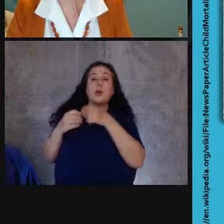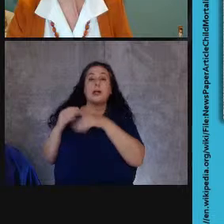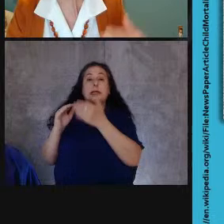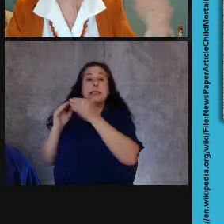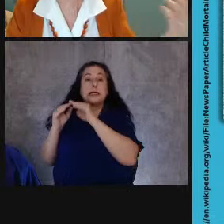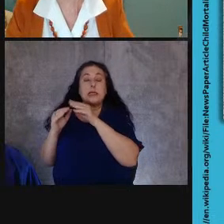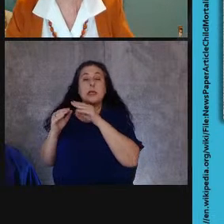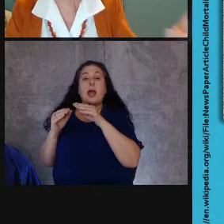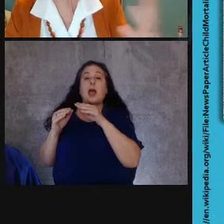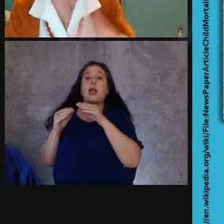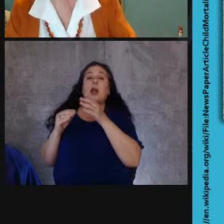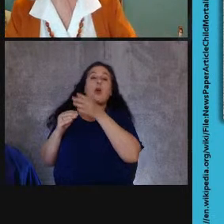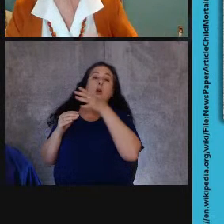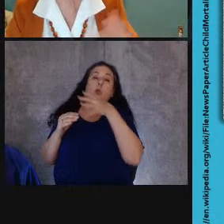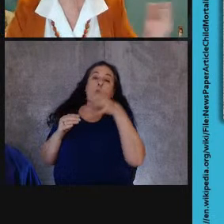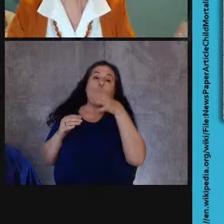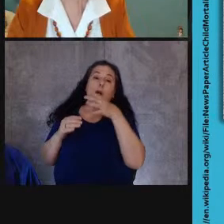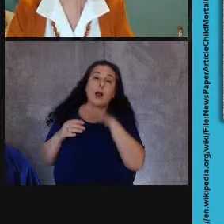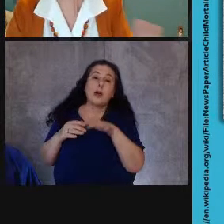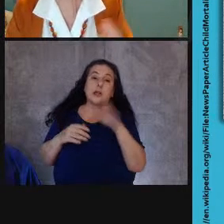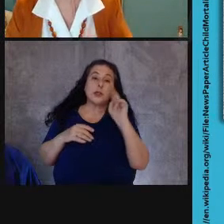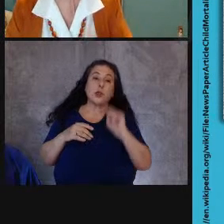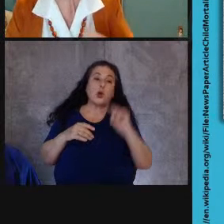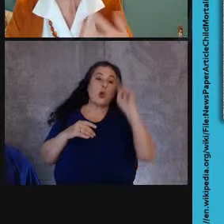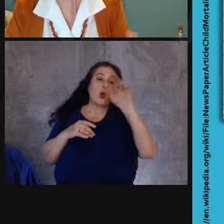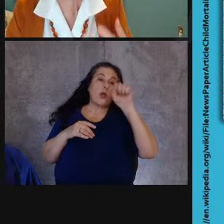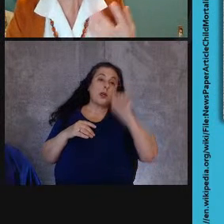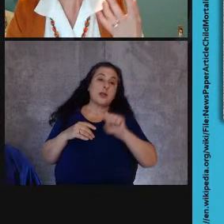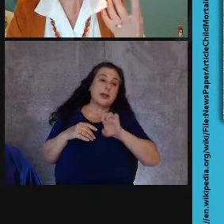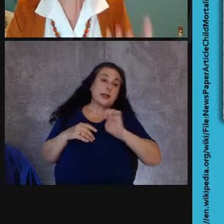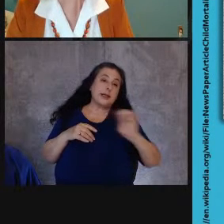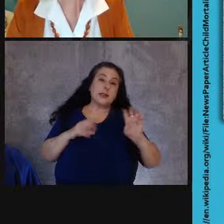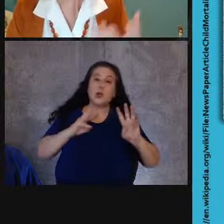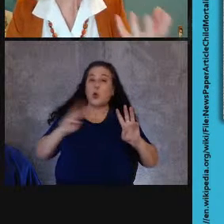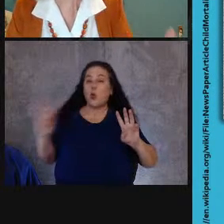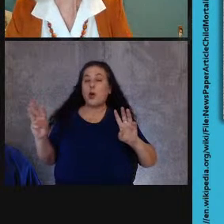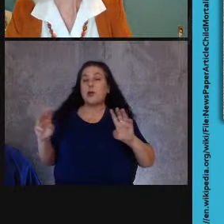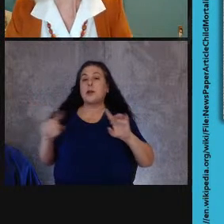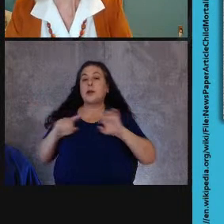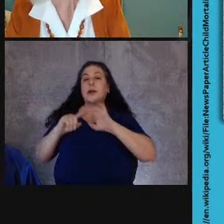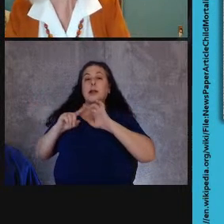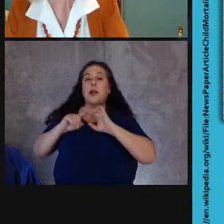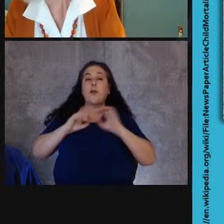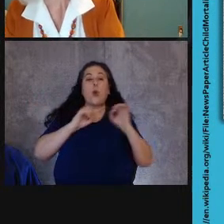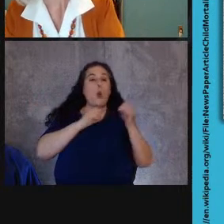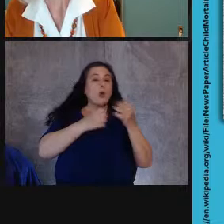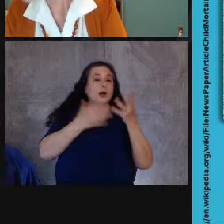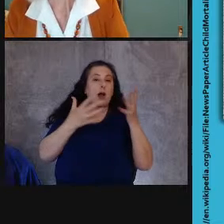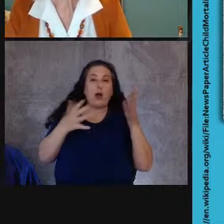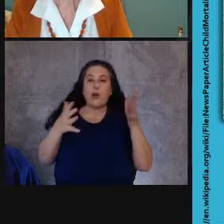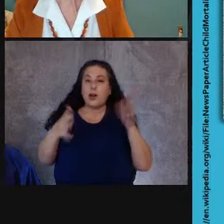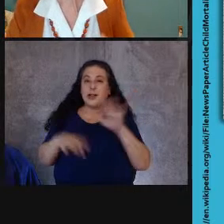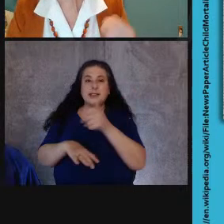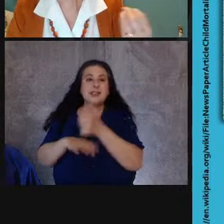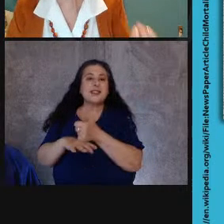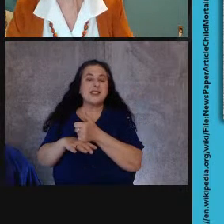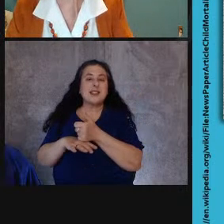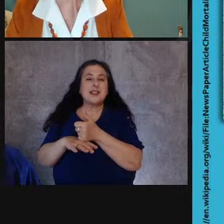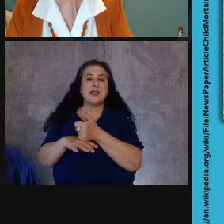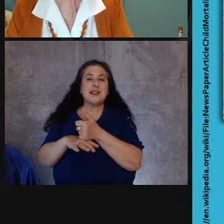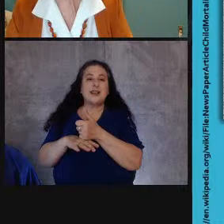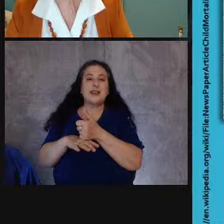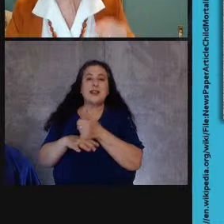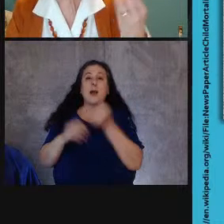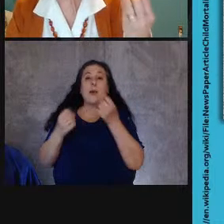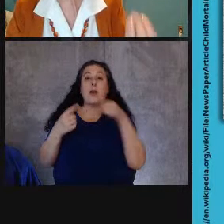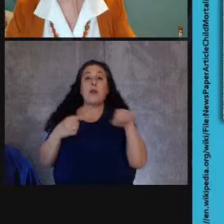rural areas, in the North and in the South, in the East and the West. These were organizations that already existed. And